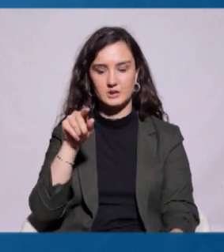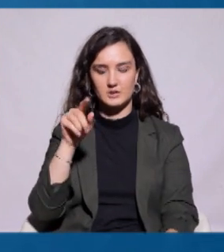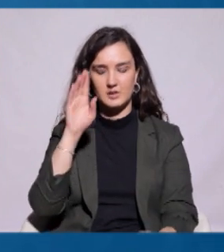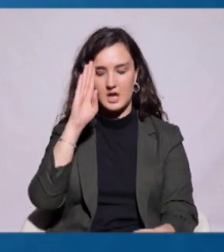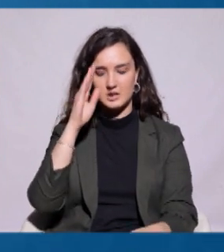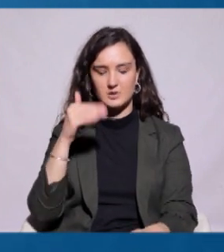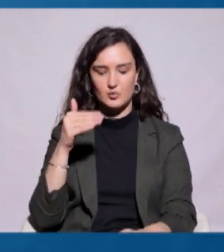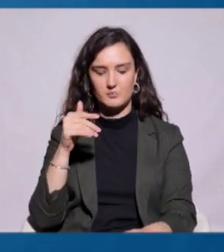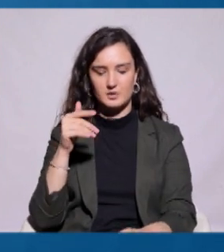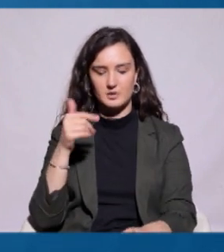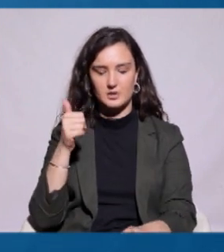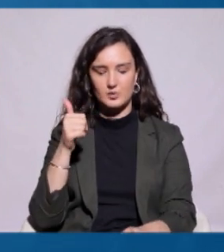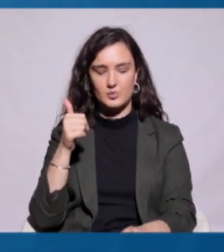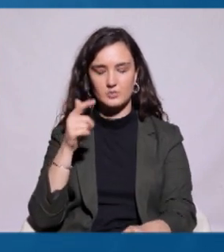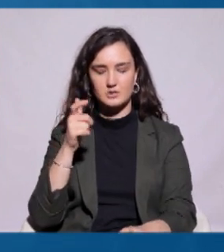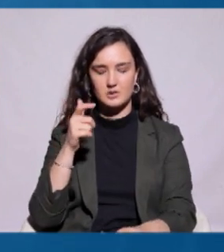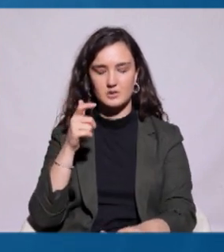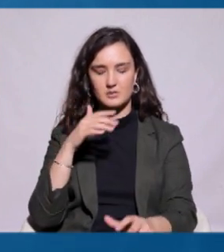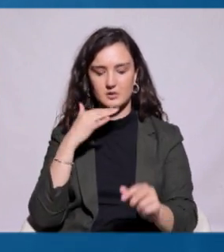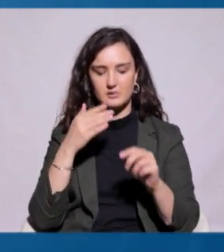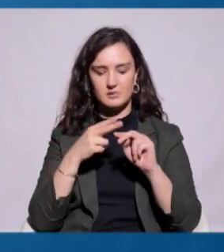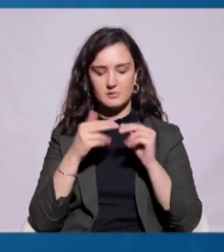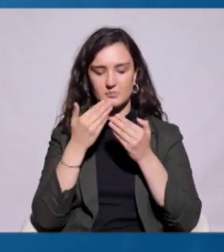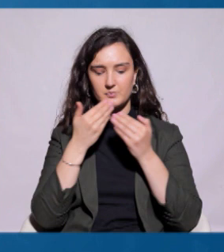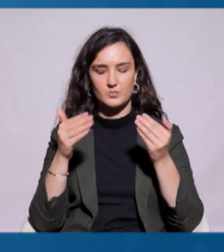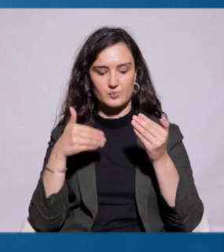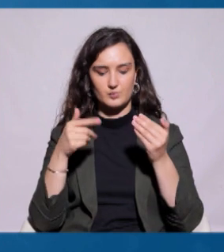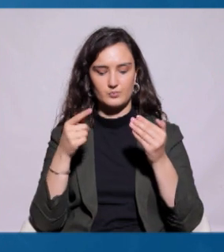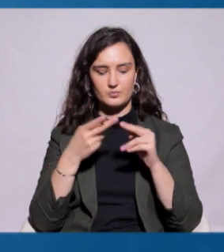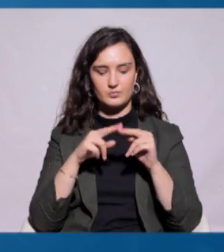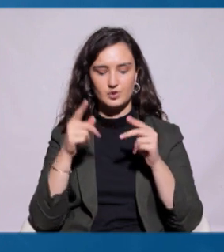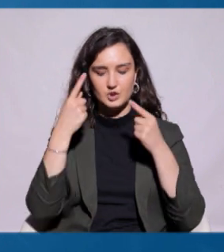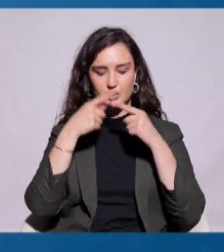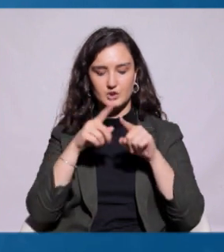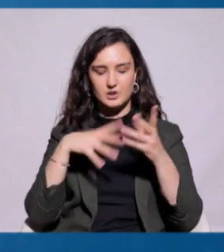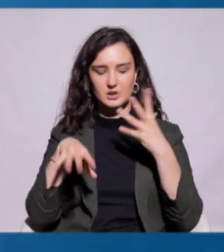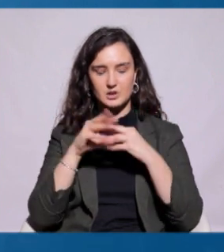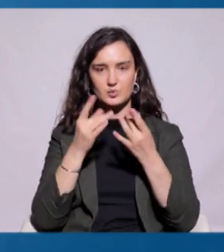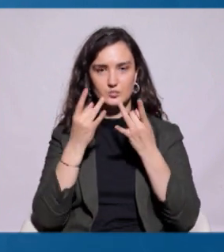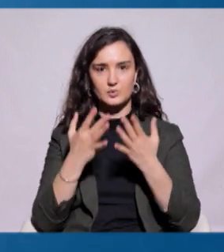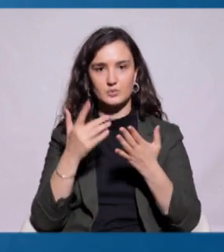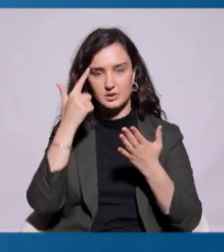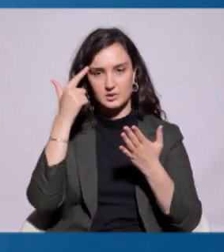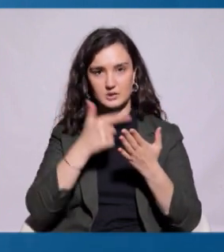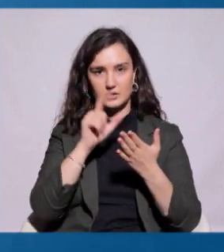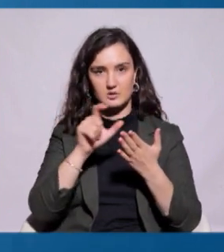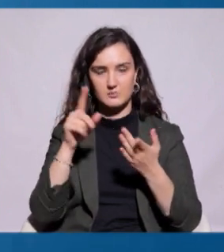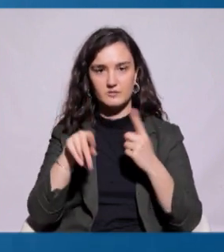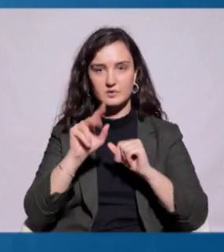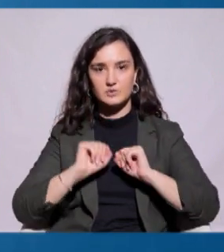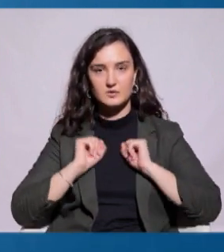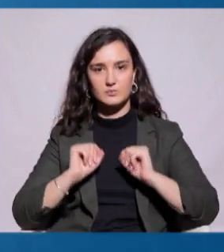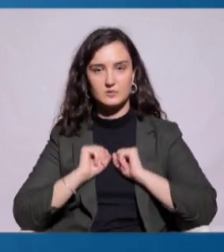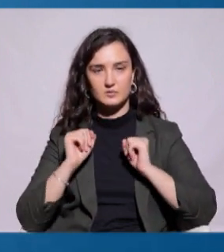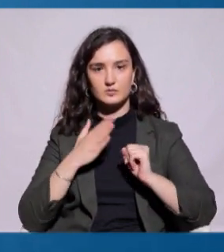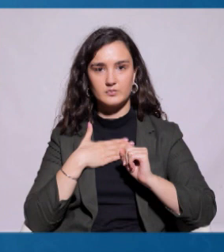man's profession. However, there is no reason for this. Engineers are simply talented people who try to